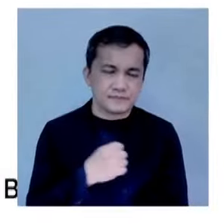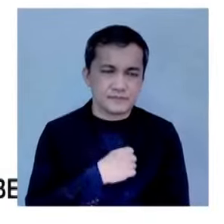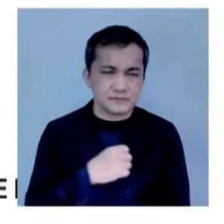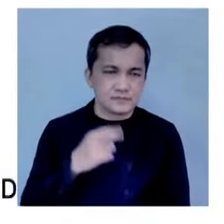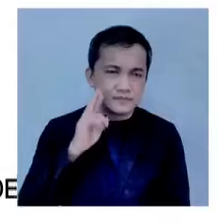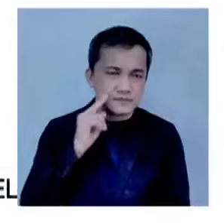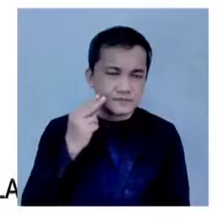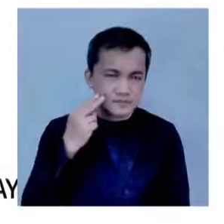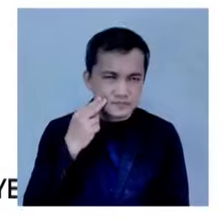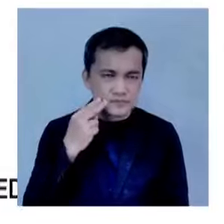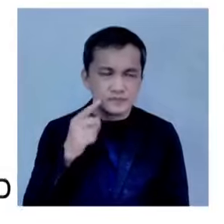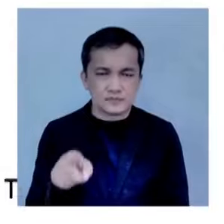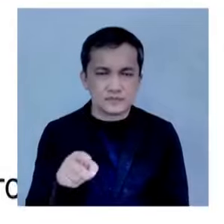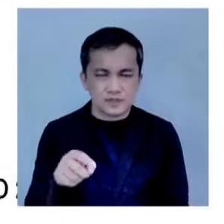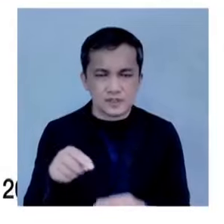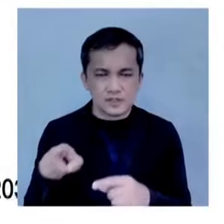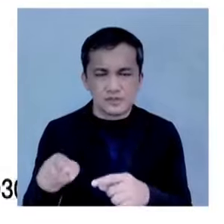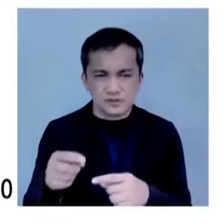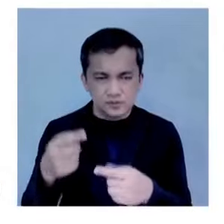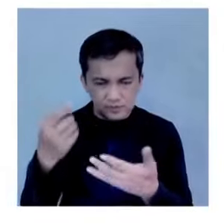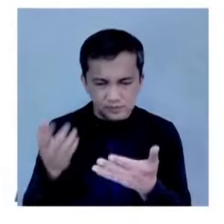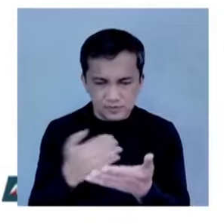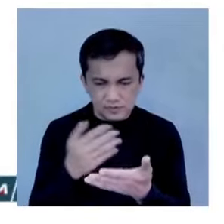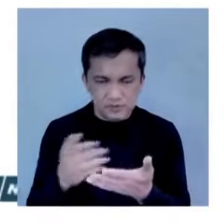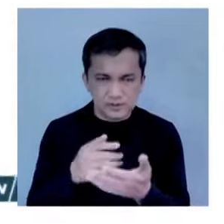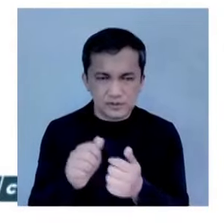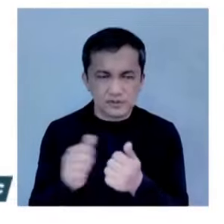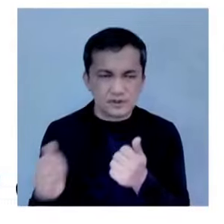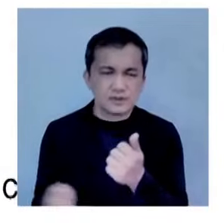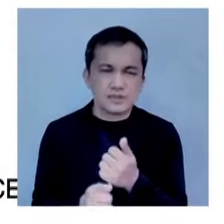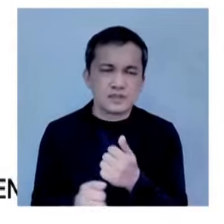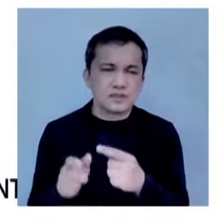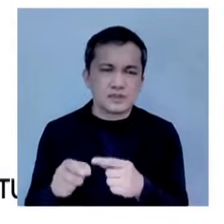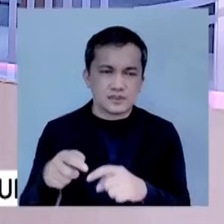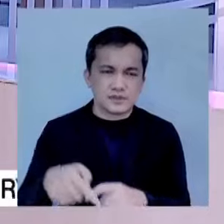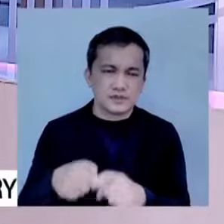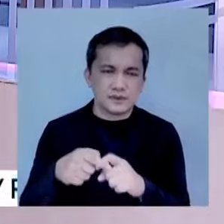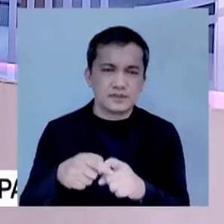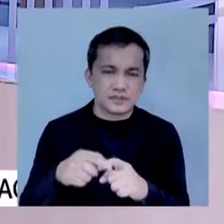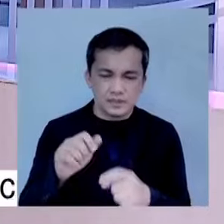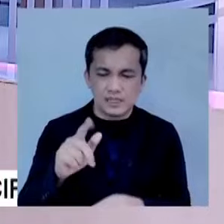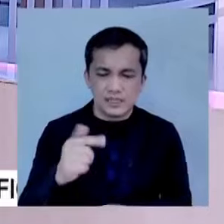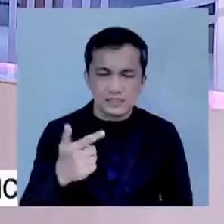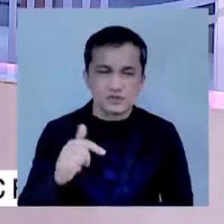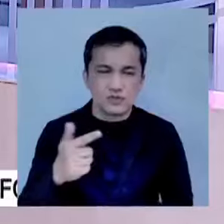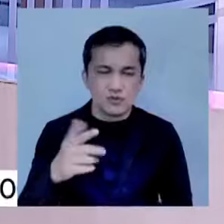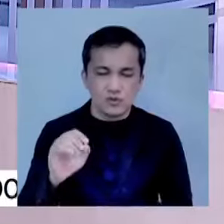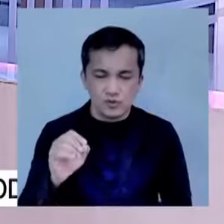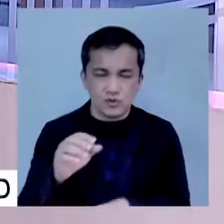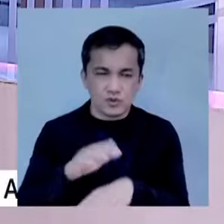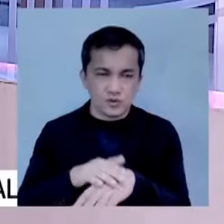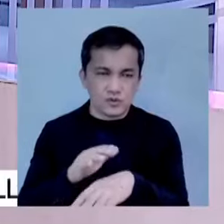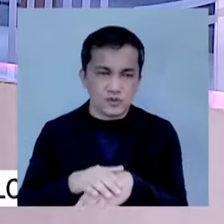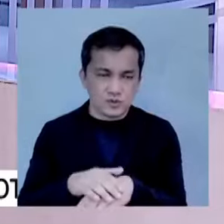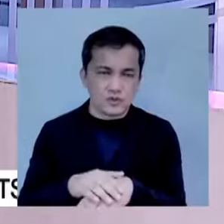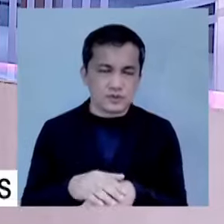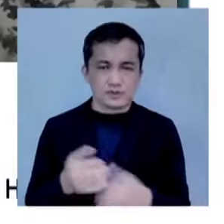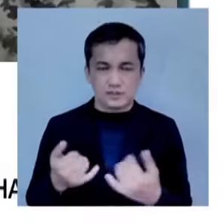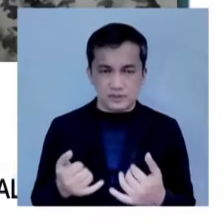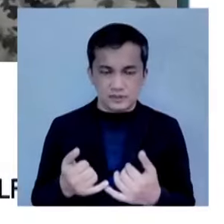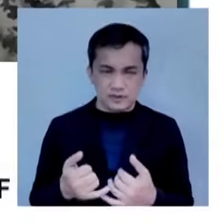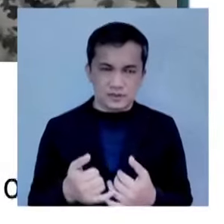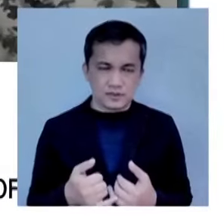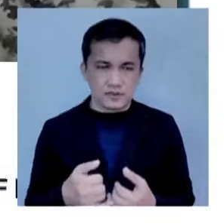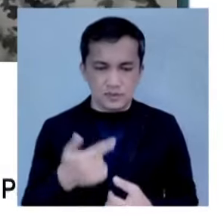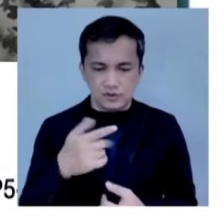bottom of the controversy, hounding suspended Bamban Mayor Alice Go. Ontiveros warns, now that Go has been caught